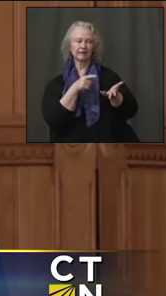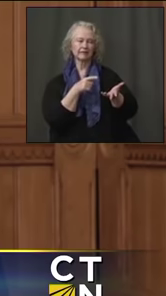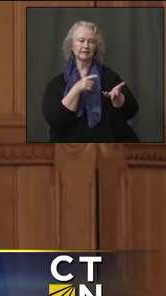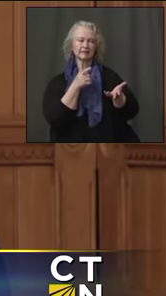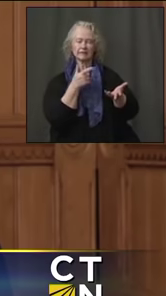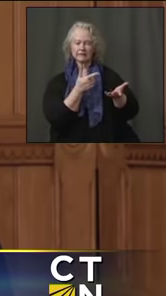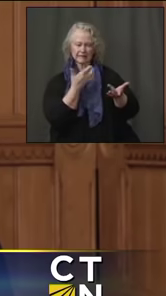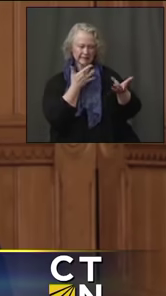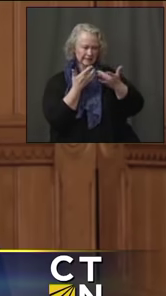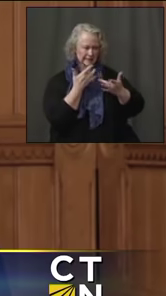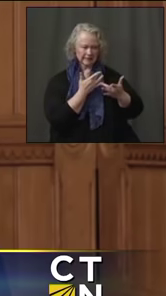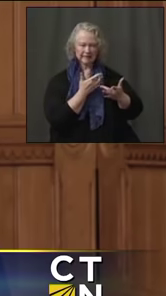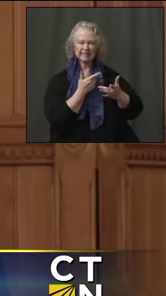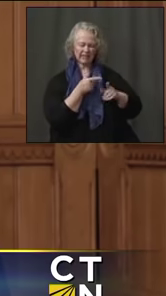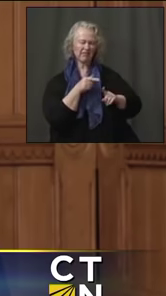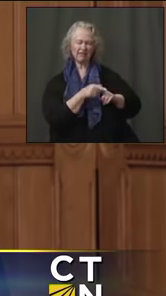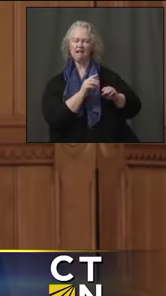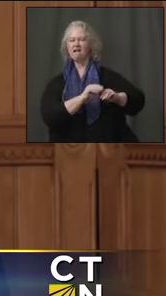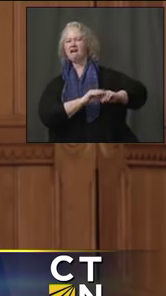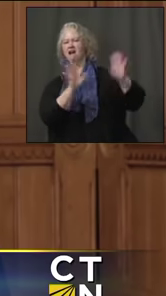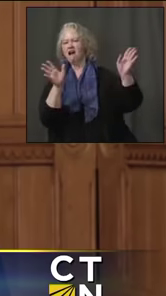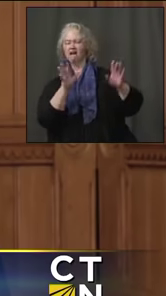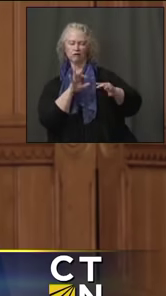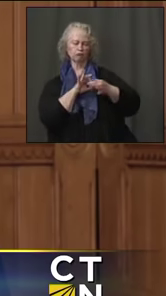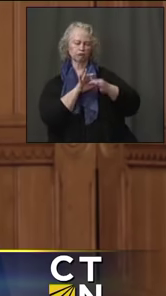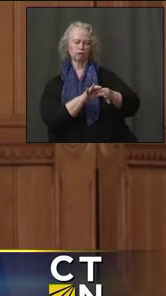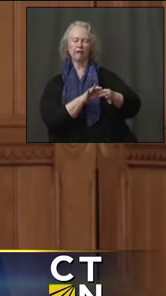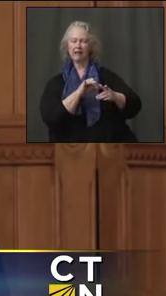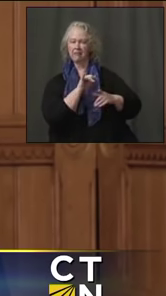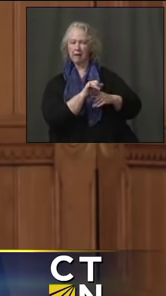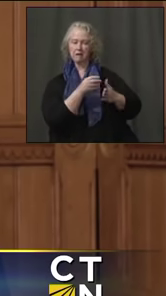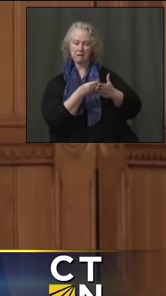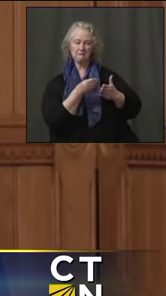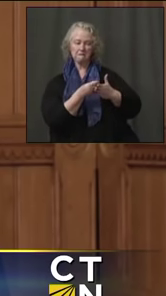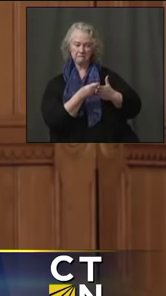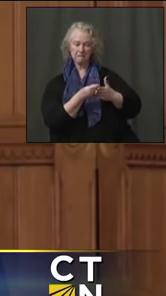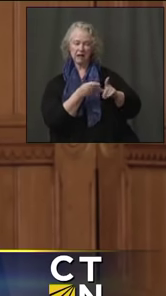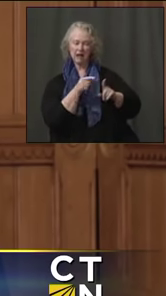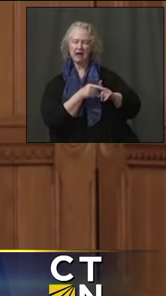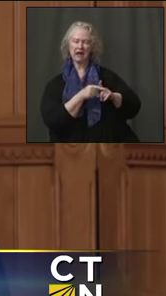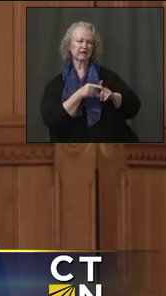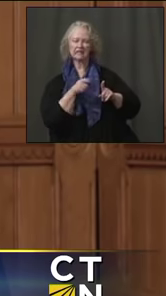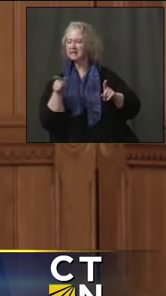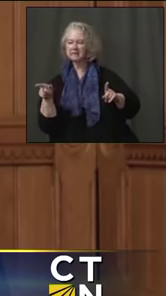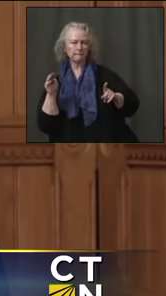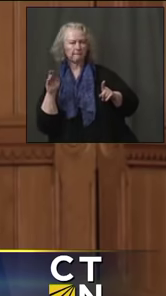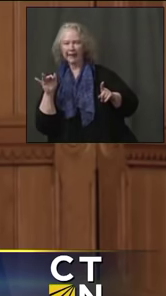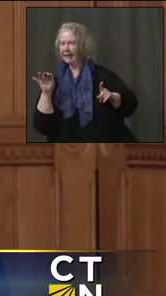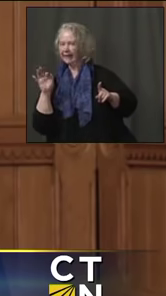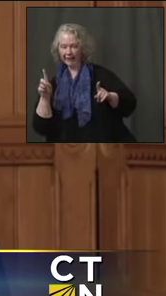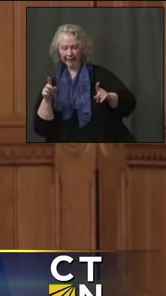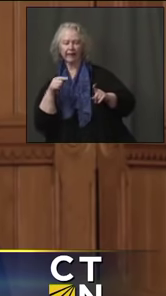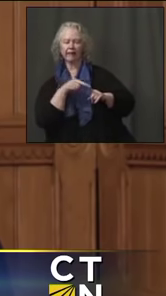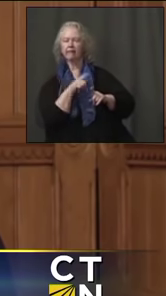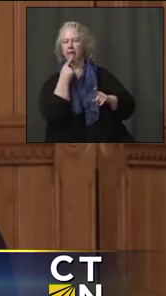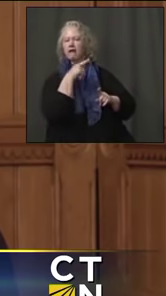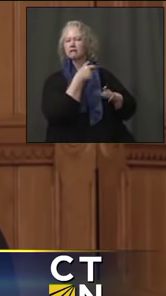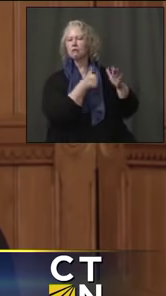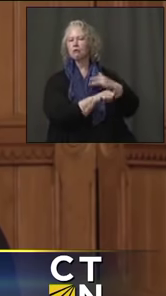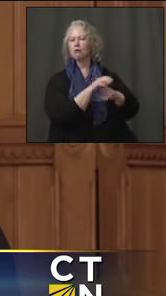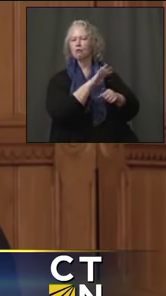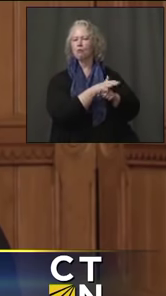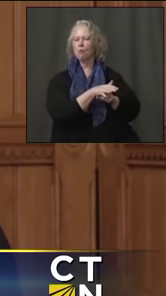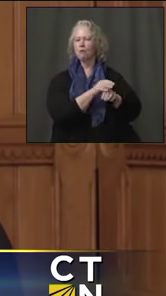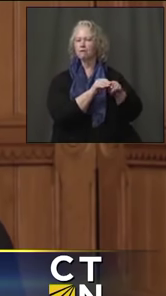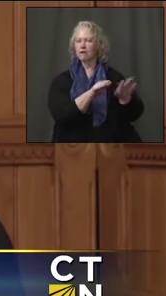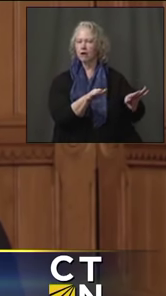hardship, we could easily carve out that direct cost and perhaps not put that through Medicaid and instead put that through Coronavirus Relief Fund. Those are the